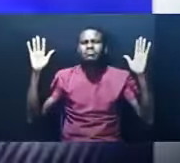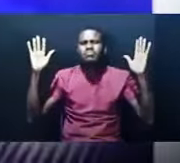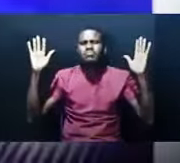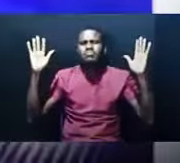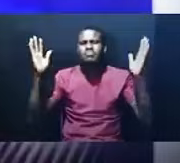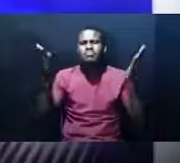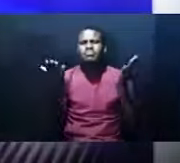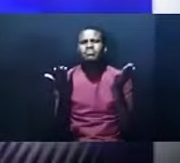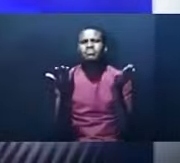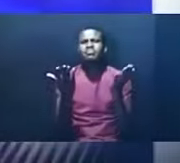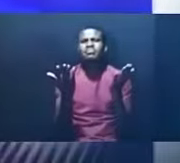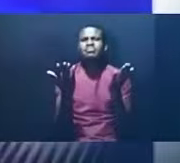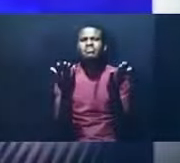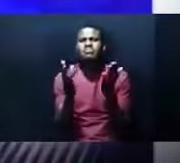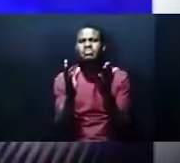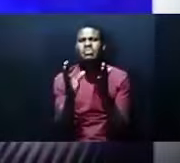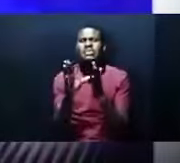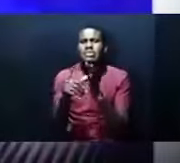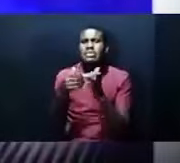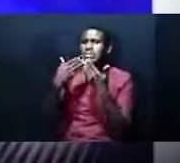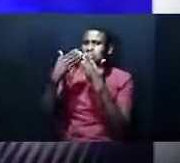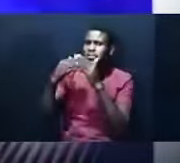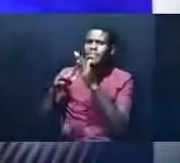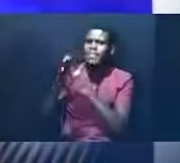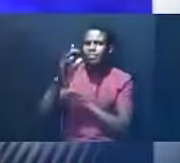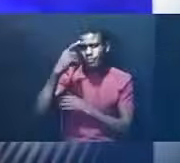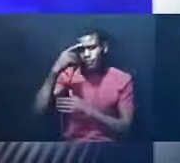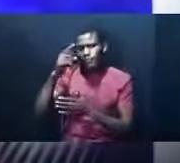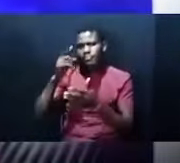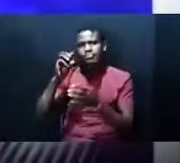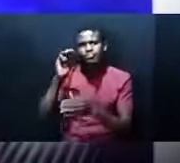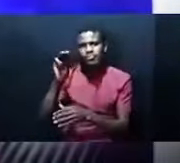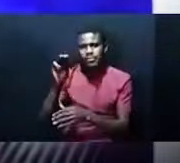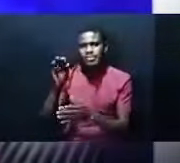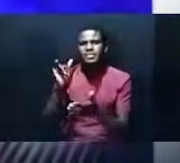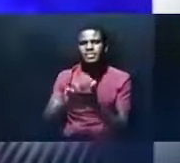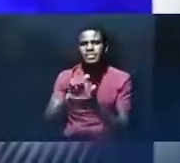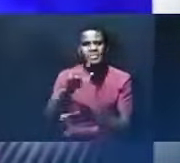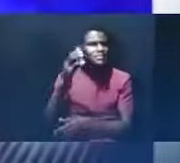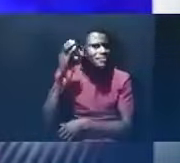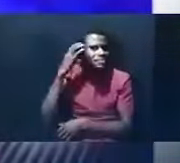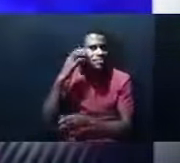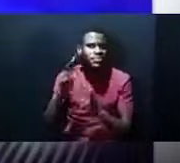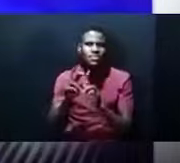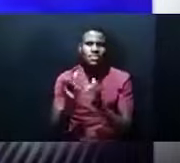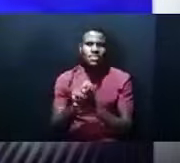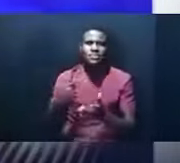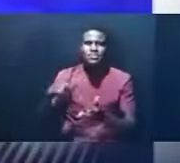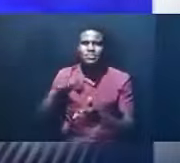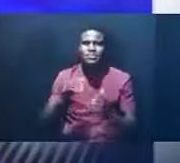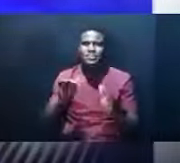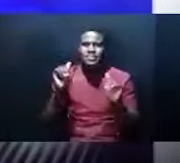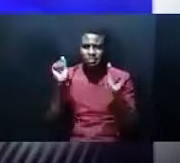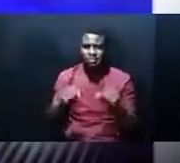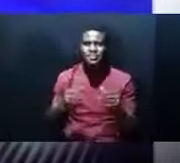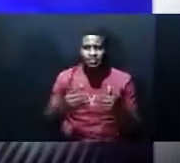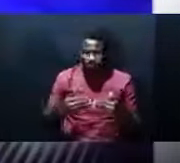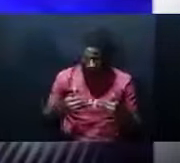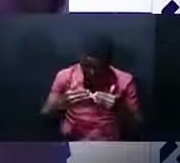for what we have heard, and let us move on to truncate